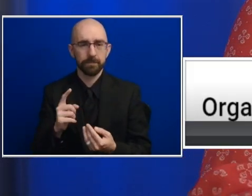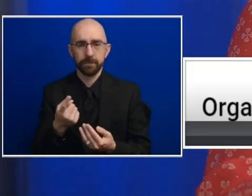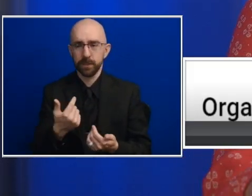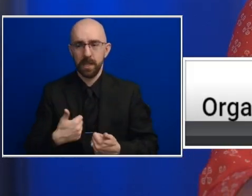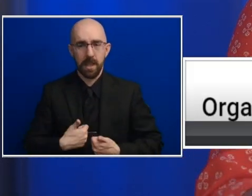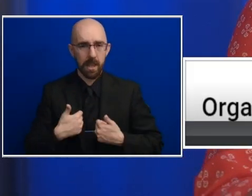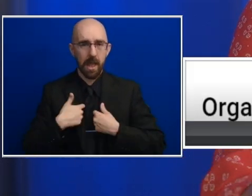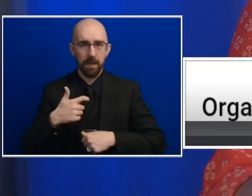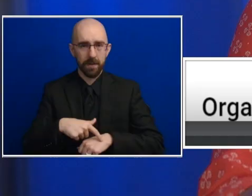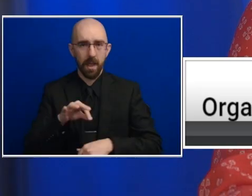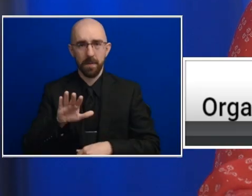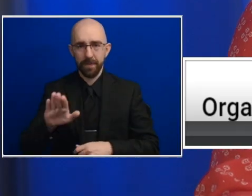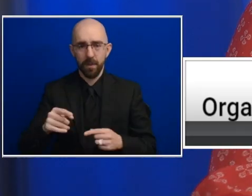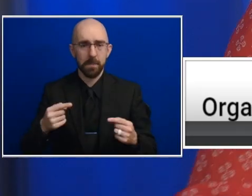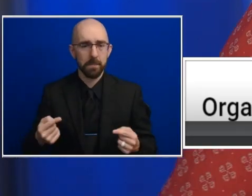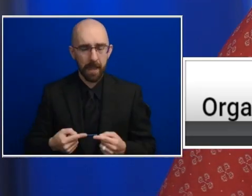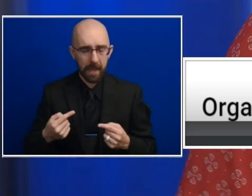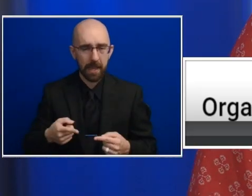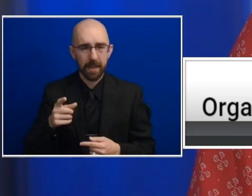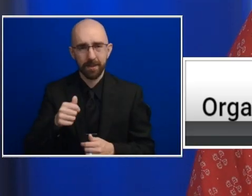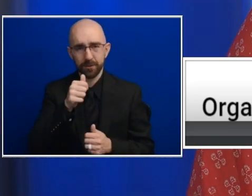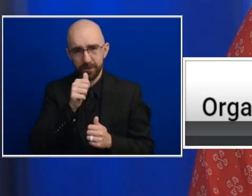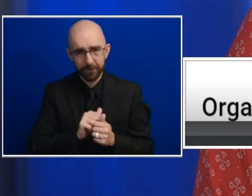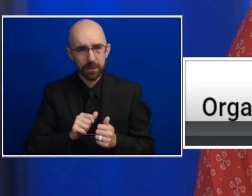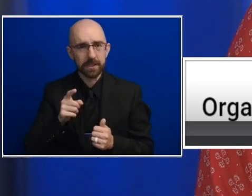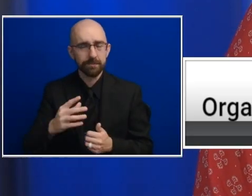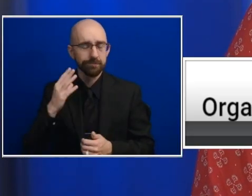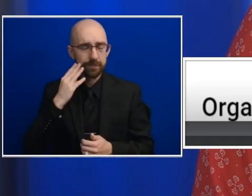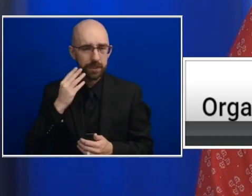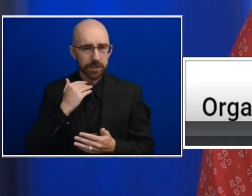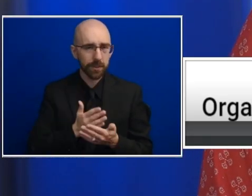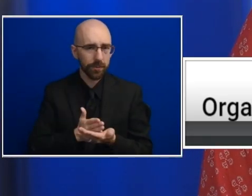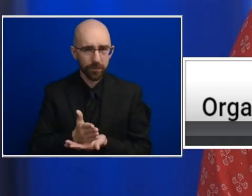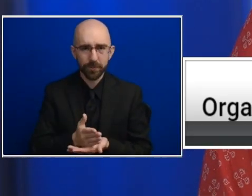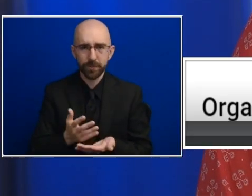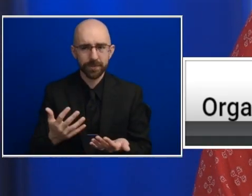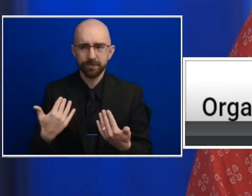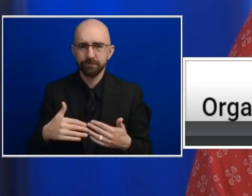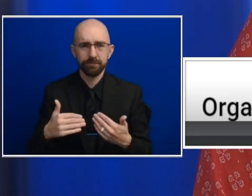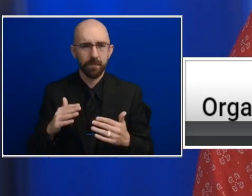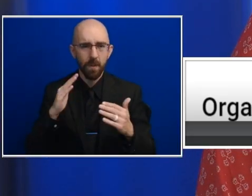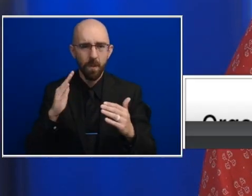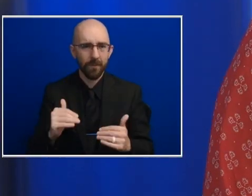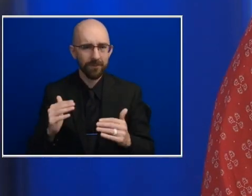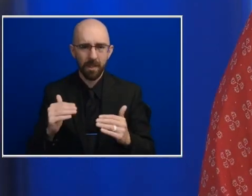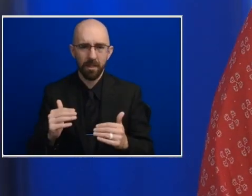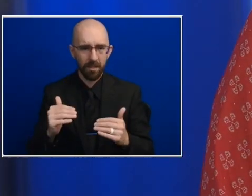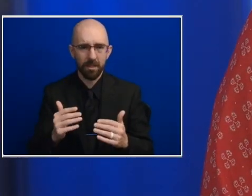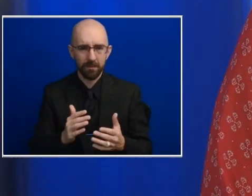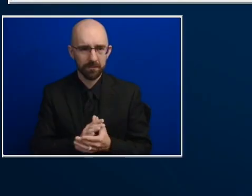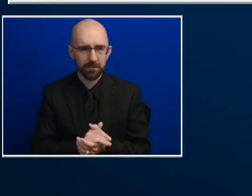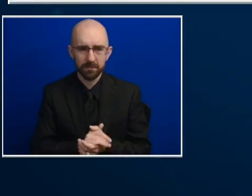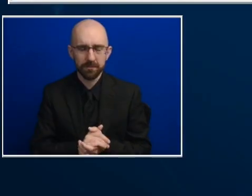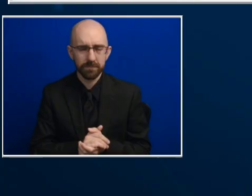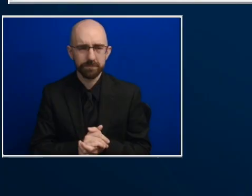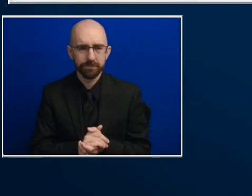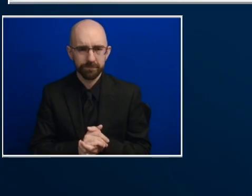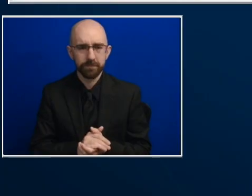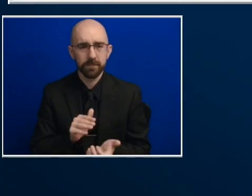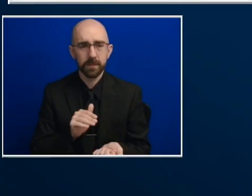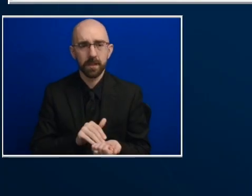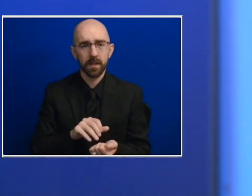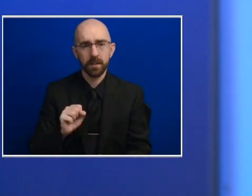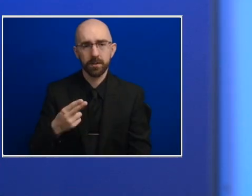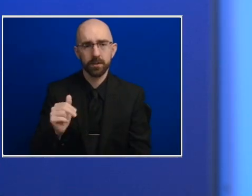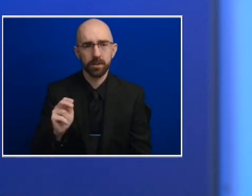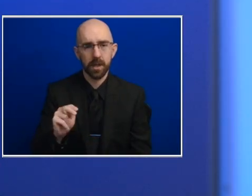their pain and their suffering that they've gone through, and it's just such a hopeful time. I'm really excited. Yeah. Dr. Shanae? Listen, guys,